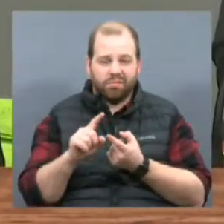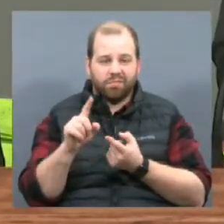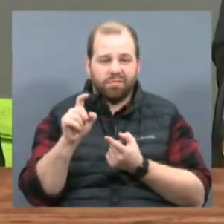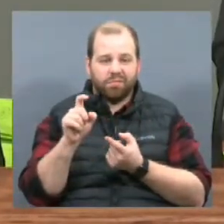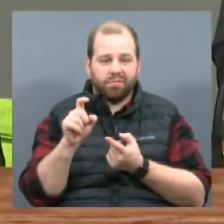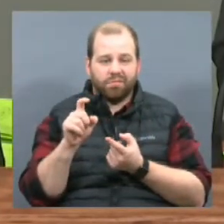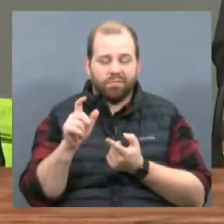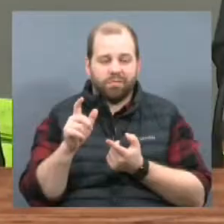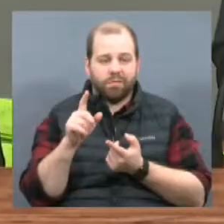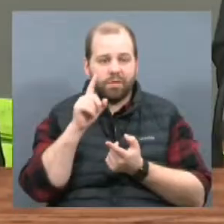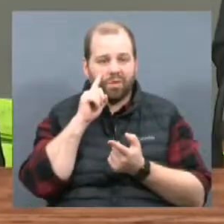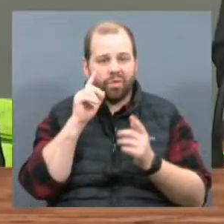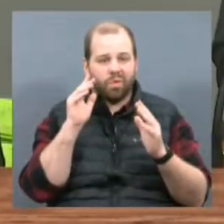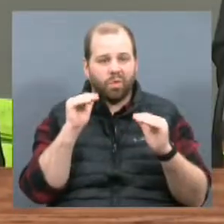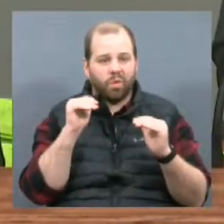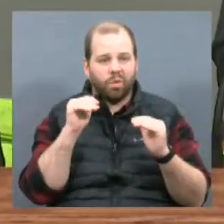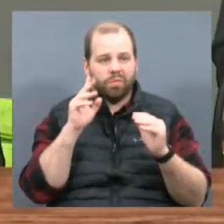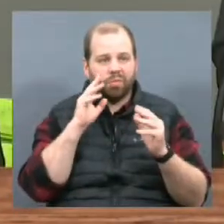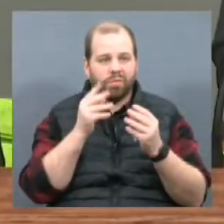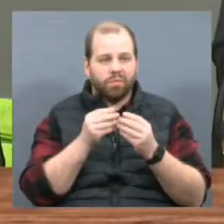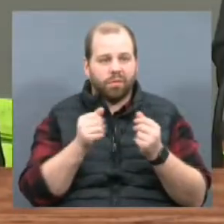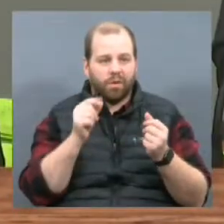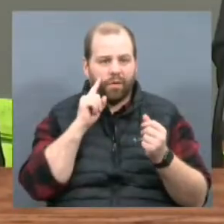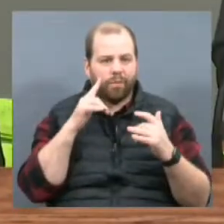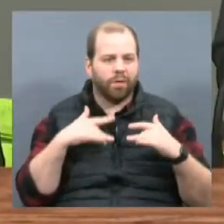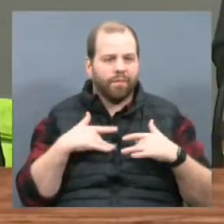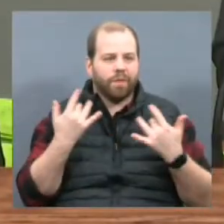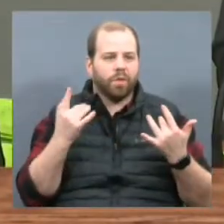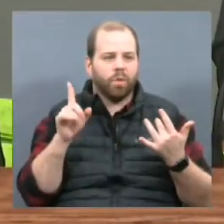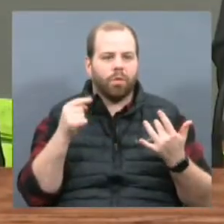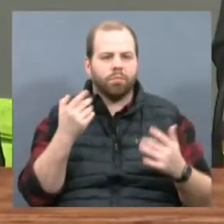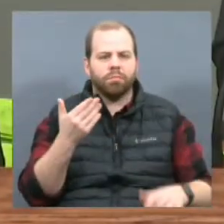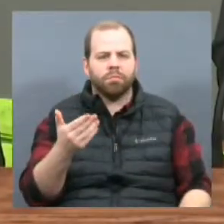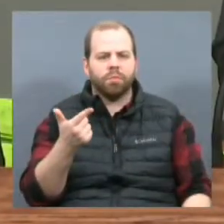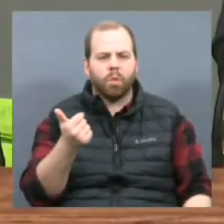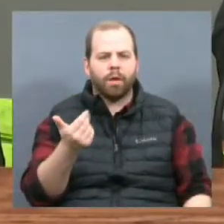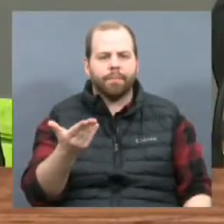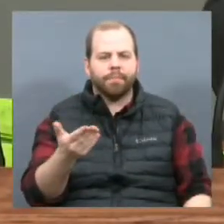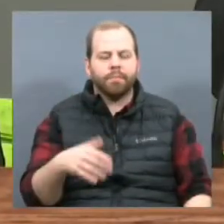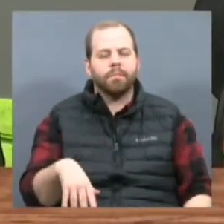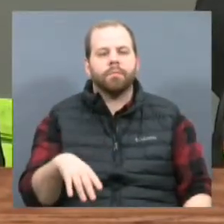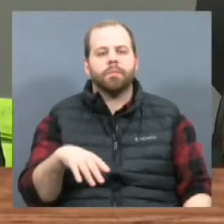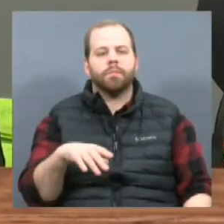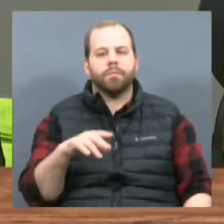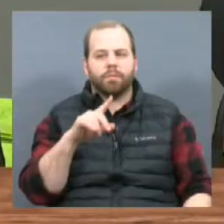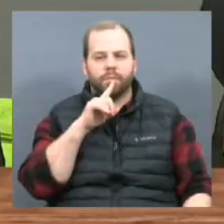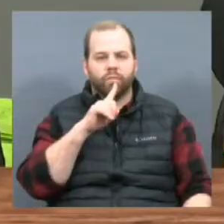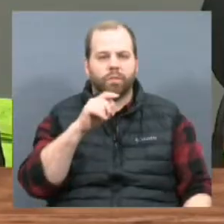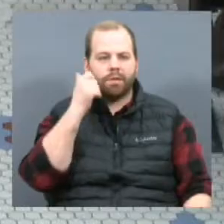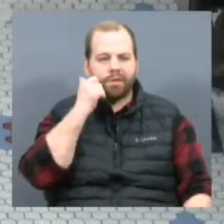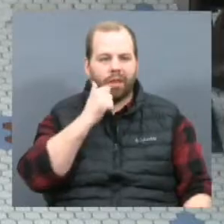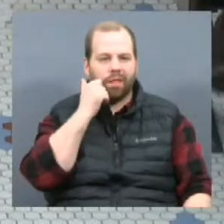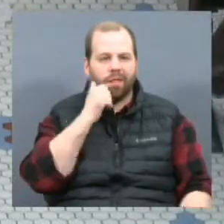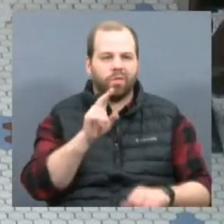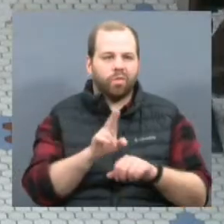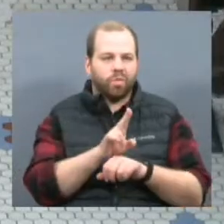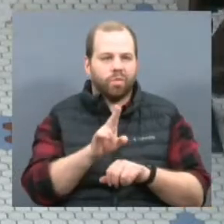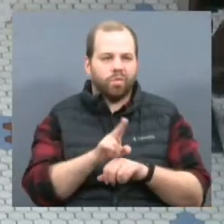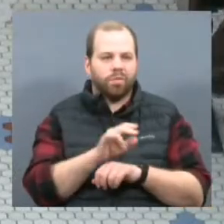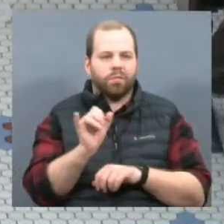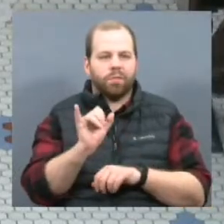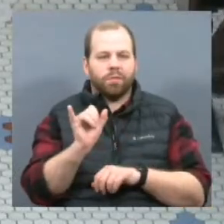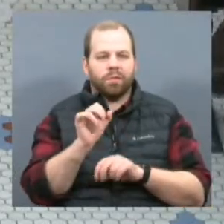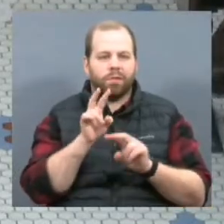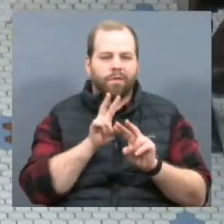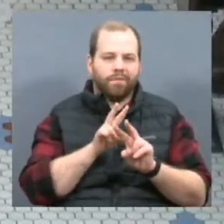The hope is that it will or is help it- Or is alleviate. it just for events? Like, well, I'm sorry, go ahead. No, it is for daily use, as I said, like when there's